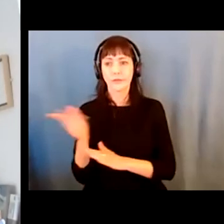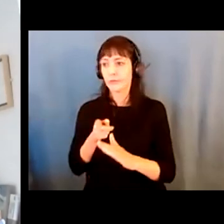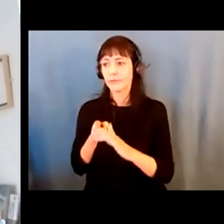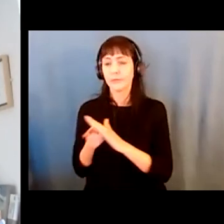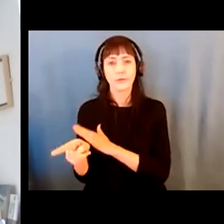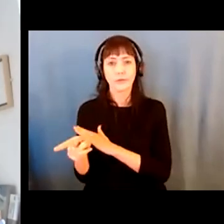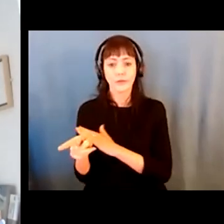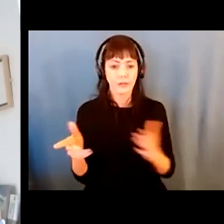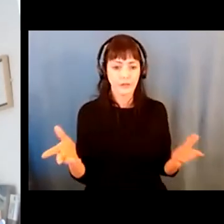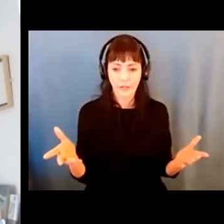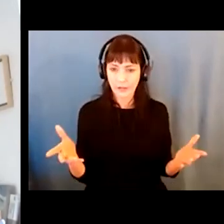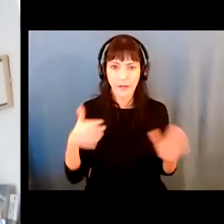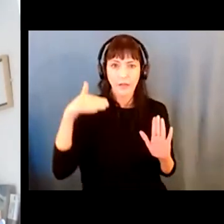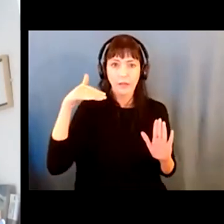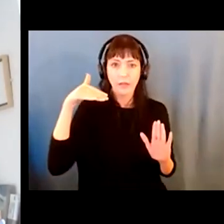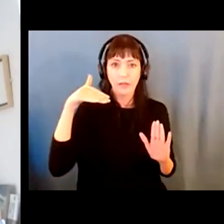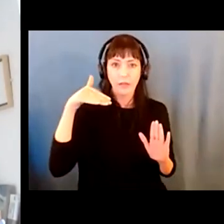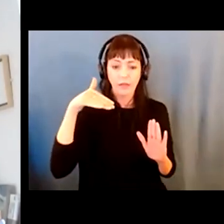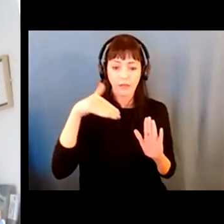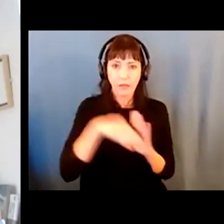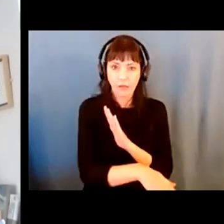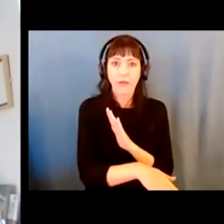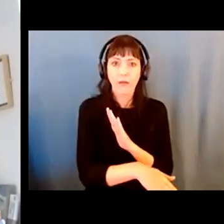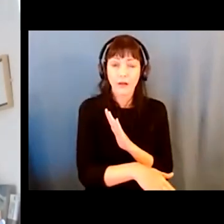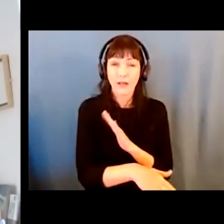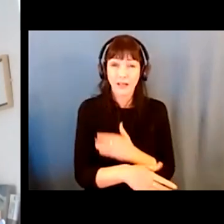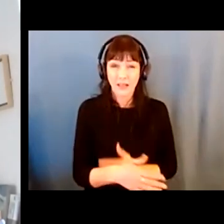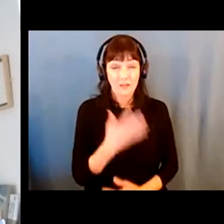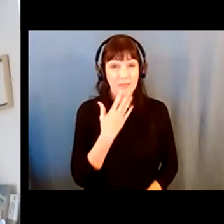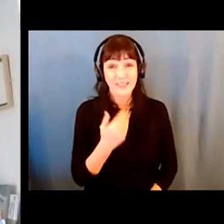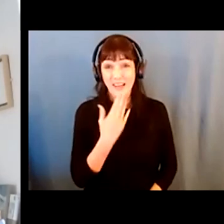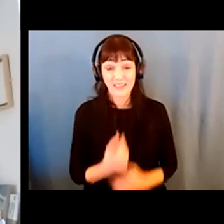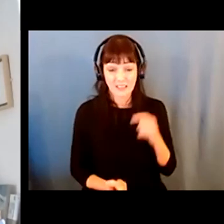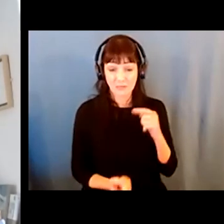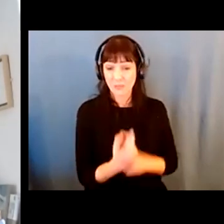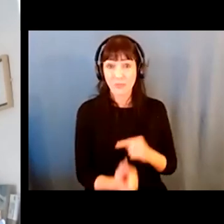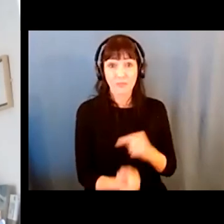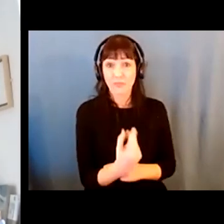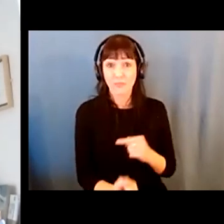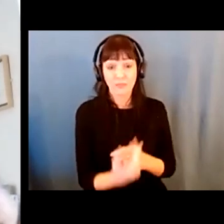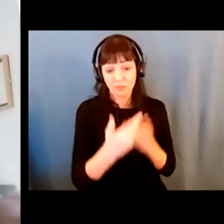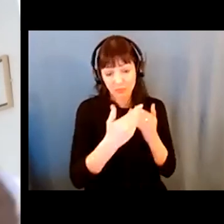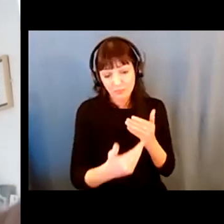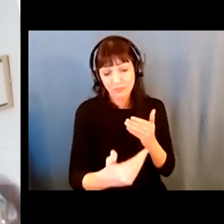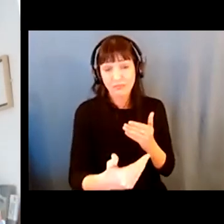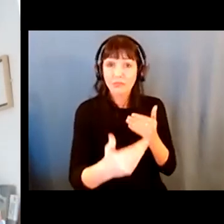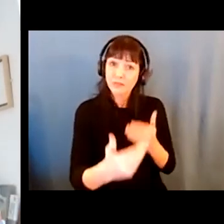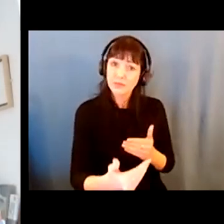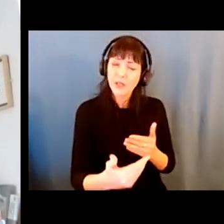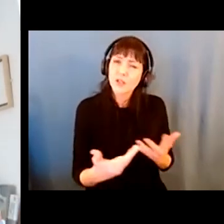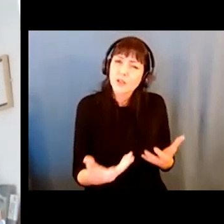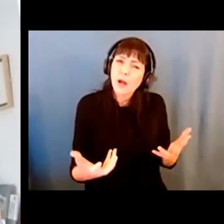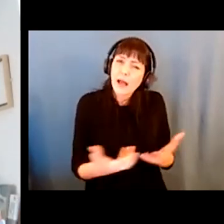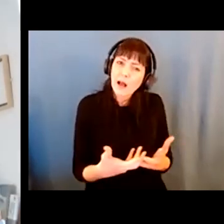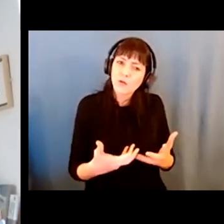just dreadful. And some big mistakes were made following that. So it is that, how do we keep that